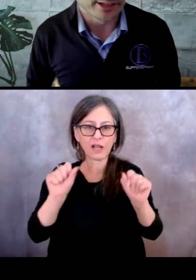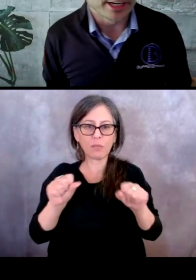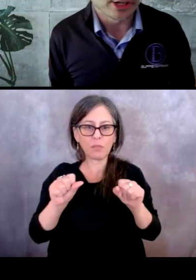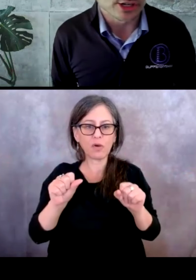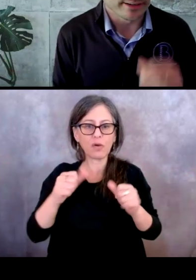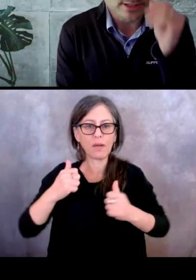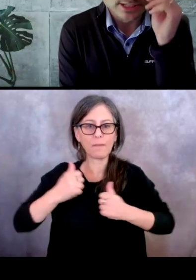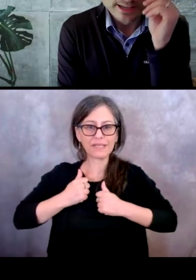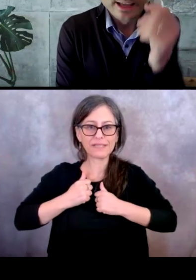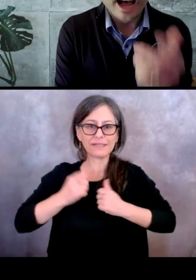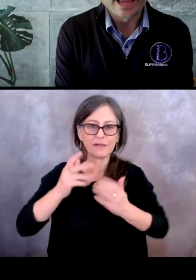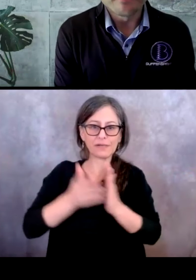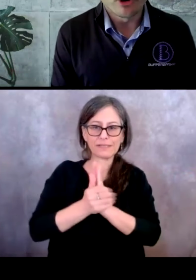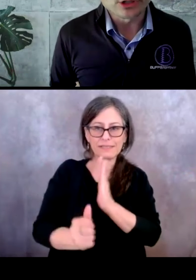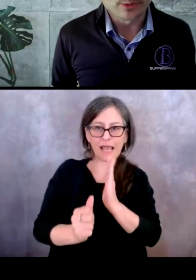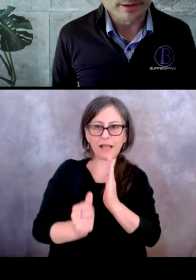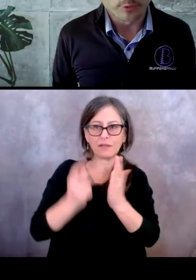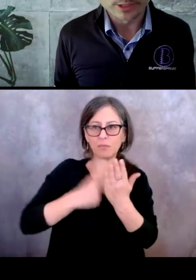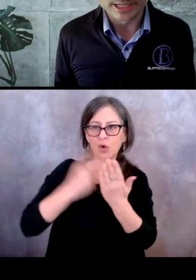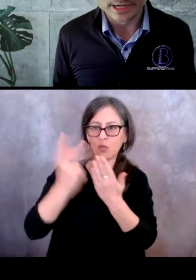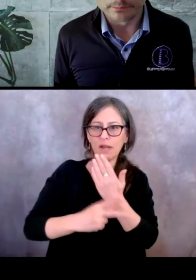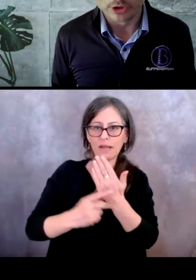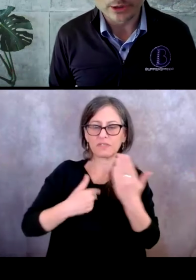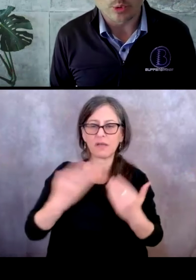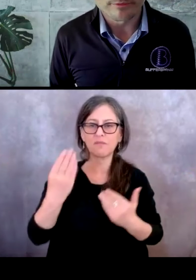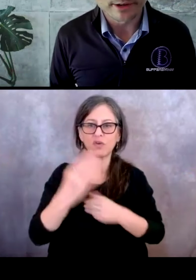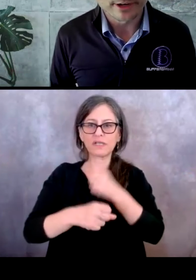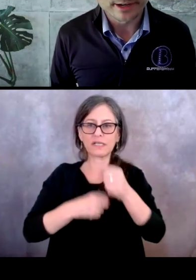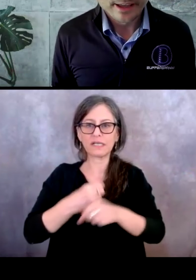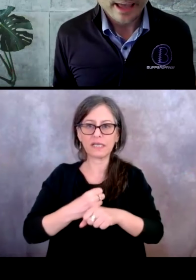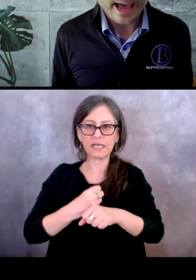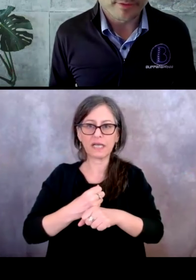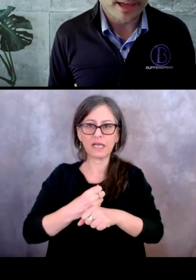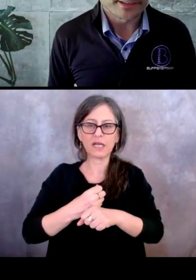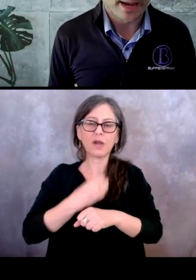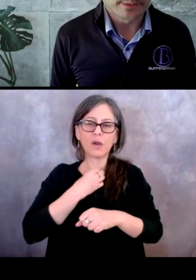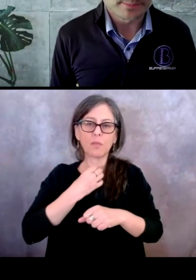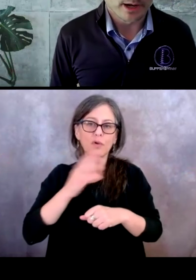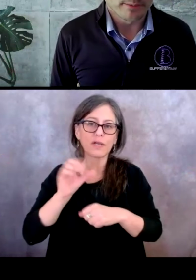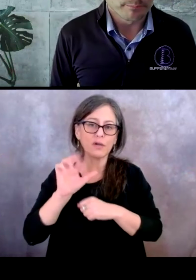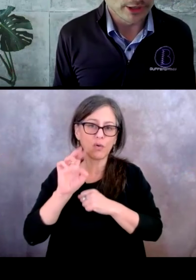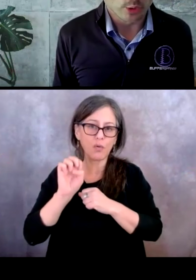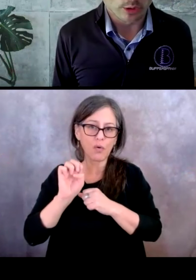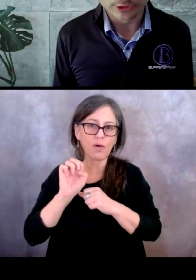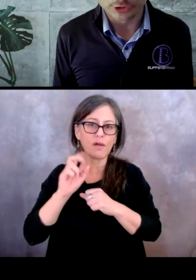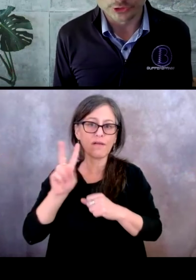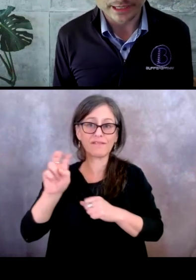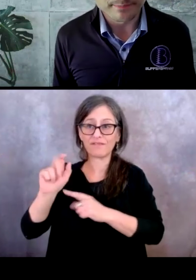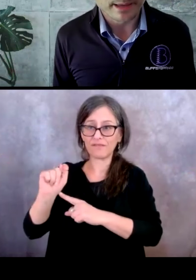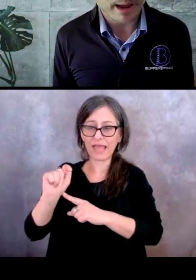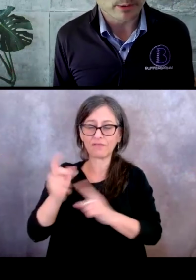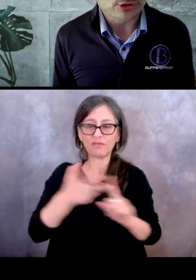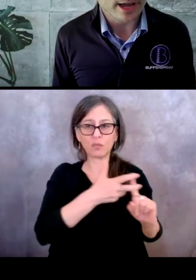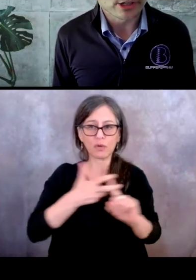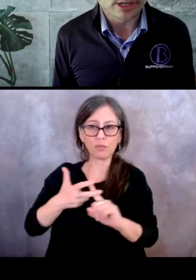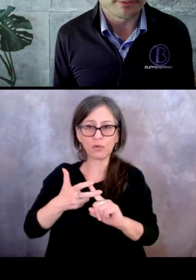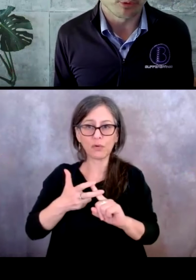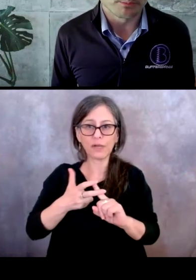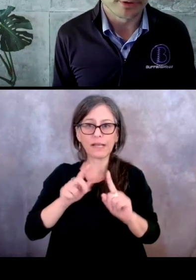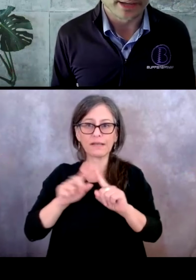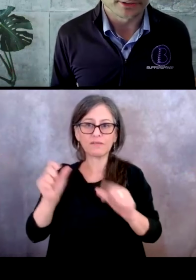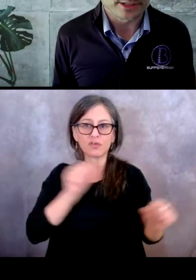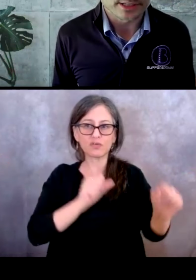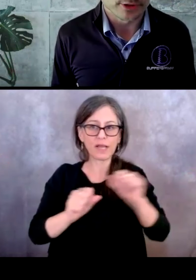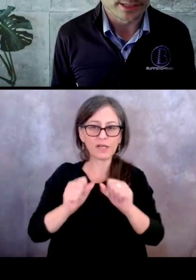military talent initiatives. I am also a 14-year Marine Corps veteran. Half of that time was spent on Marine Corps recruiting and manpower strategy